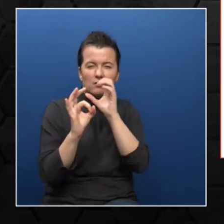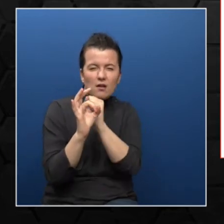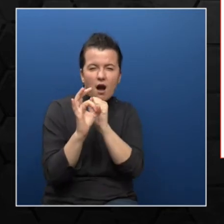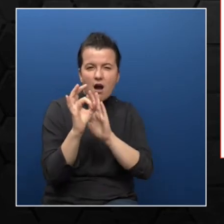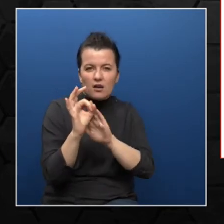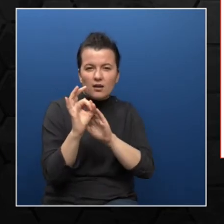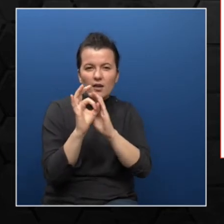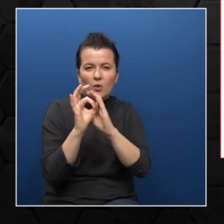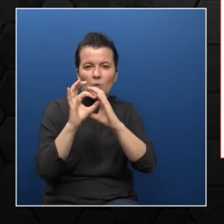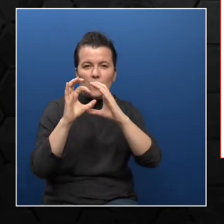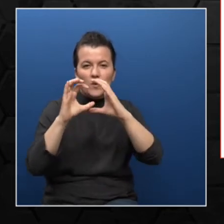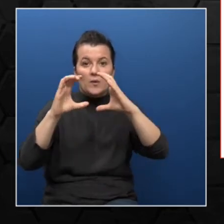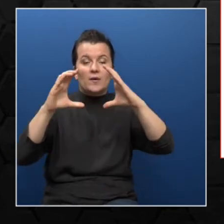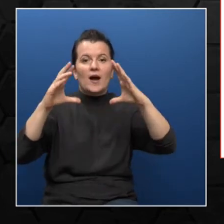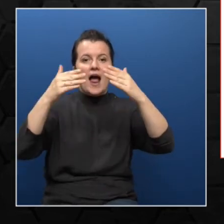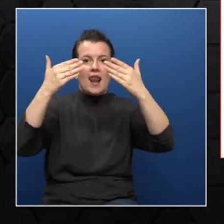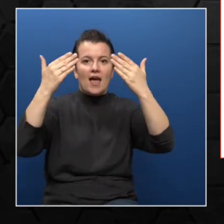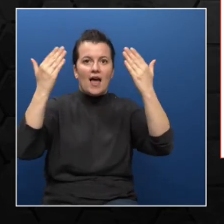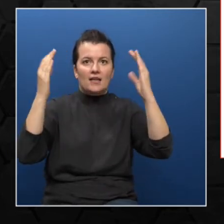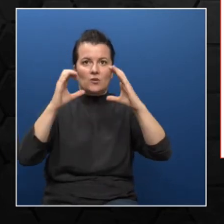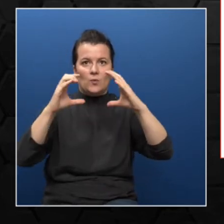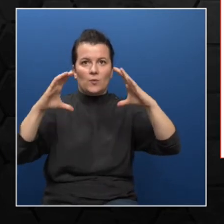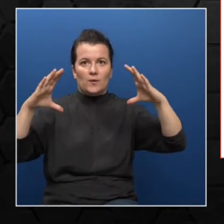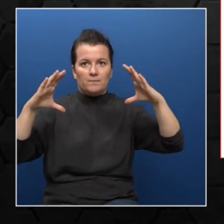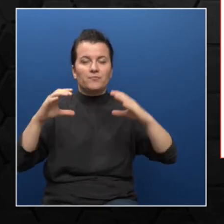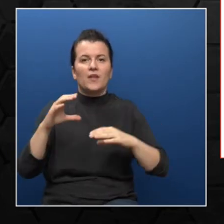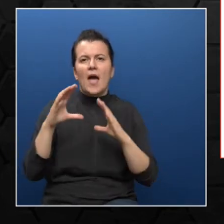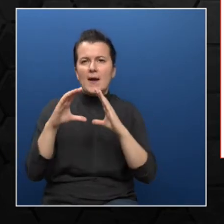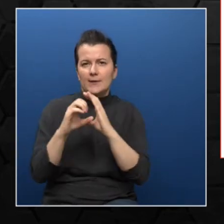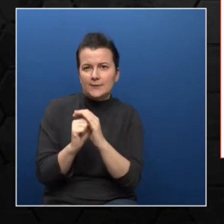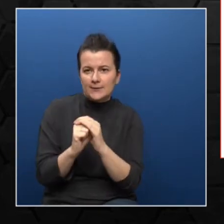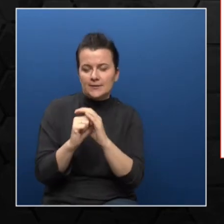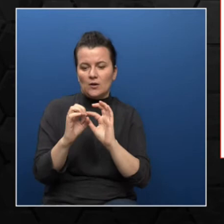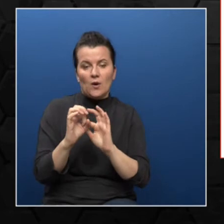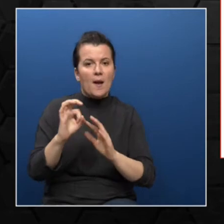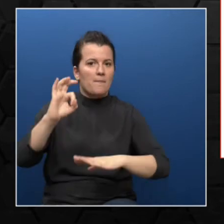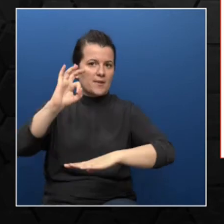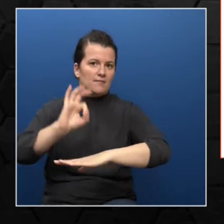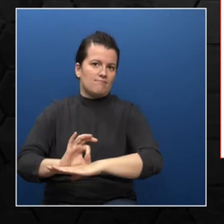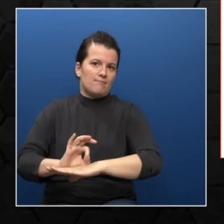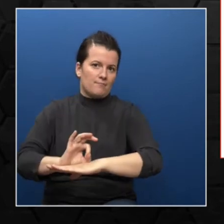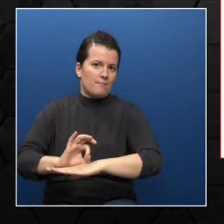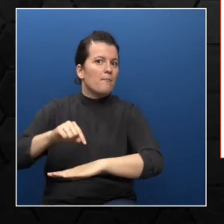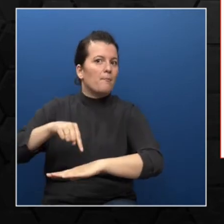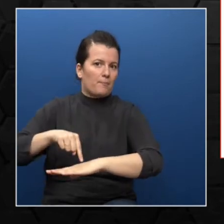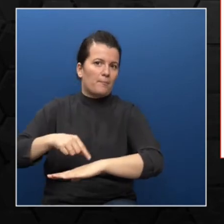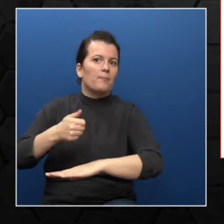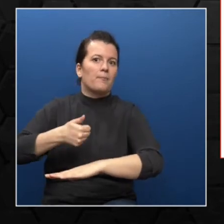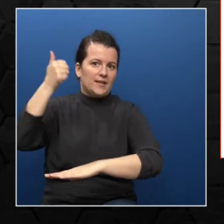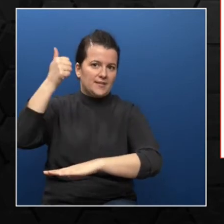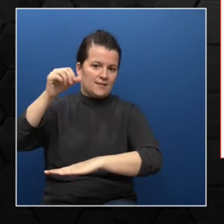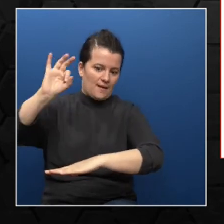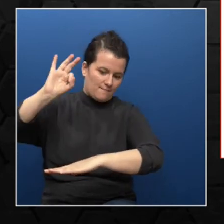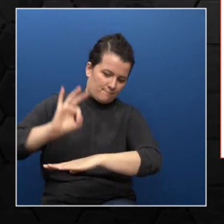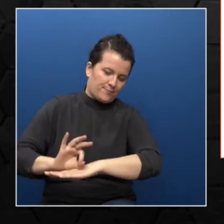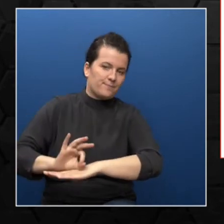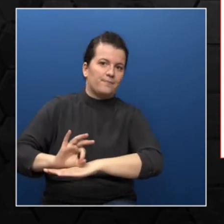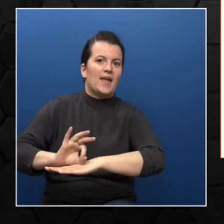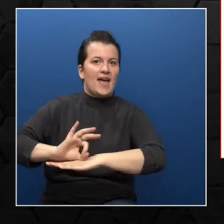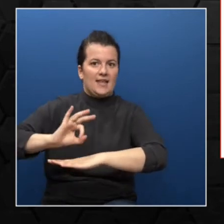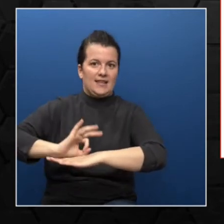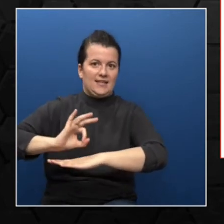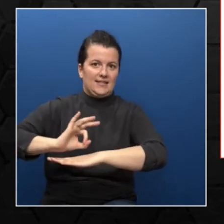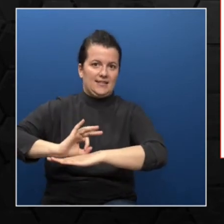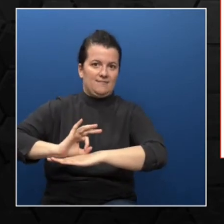red represents the global best position. So that would be like the global minimum, and that's where we need our particles